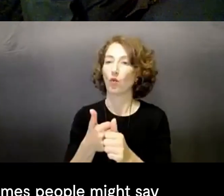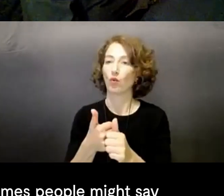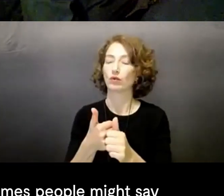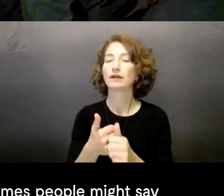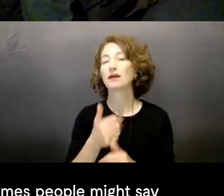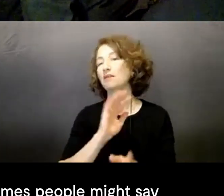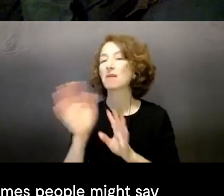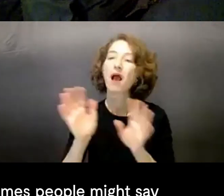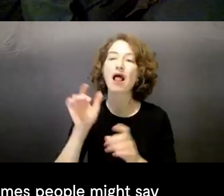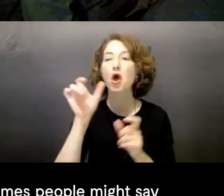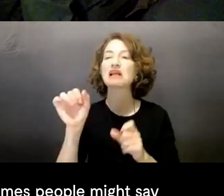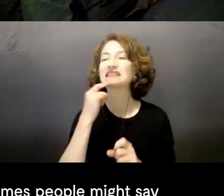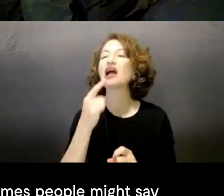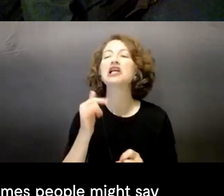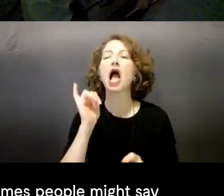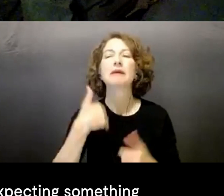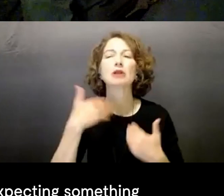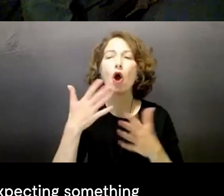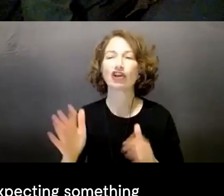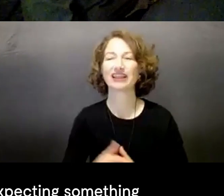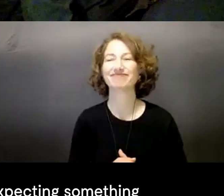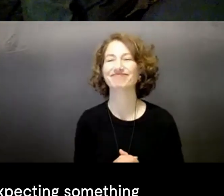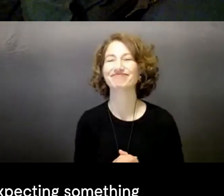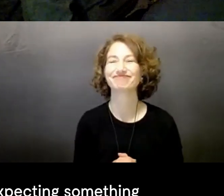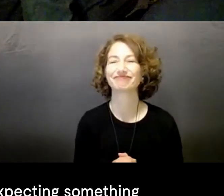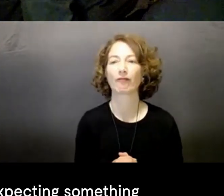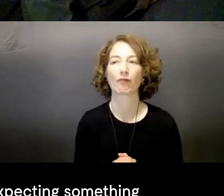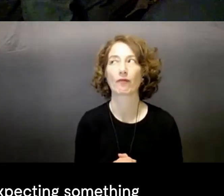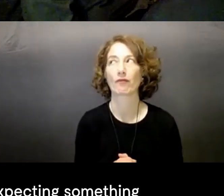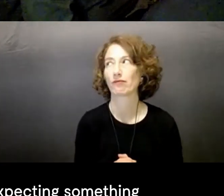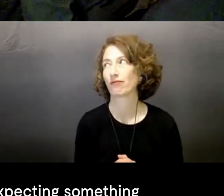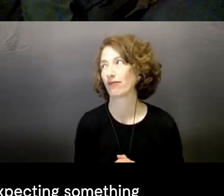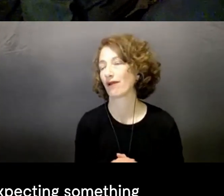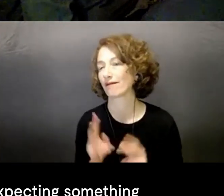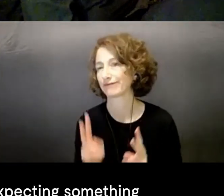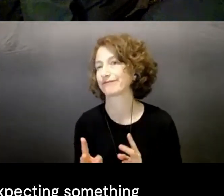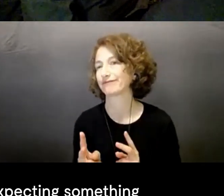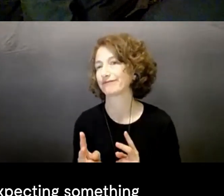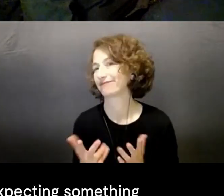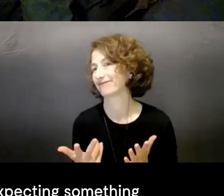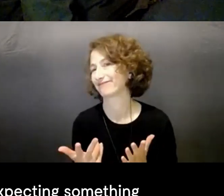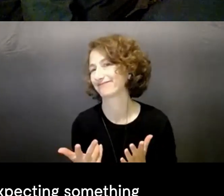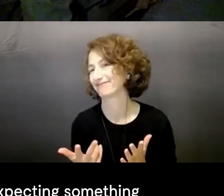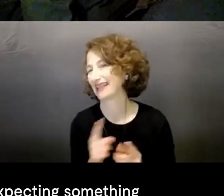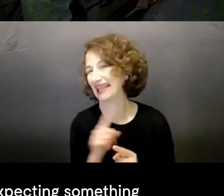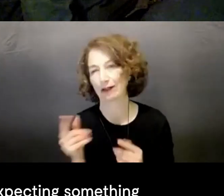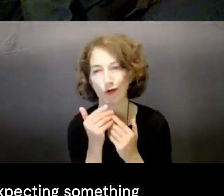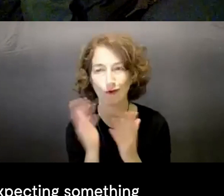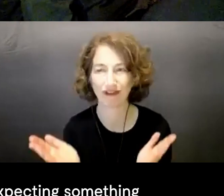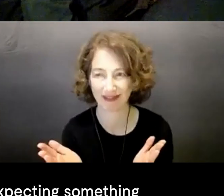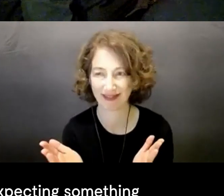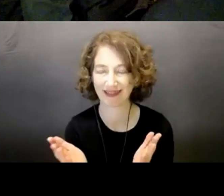people might say that they're open to something different, but they really are expecting something that's very close to your